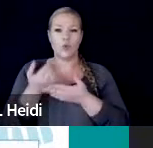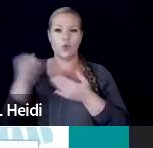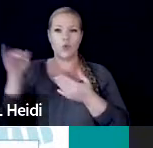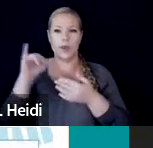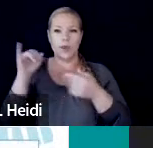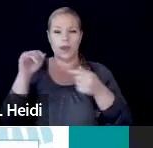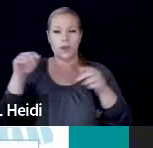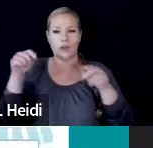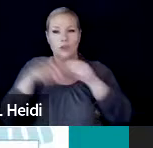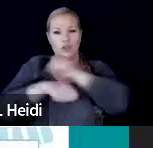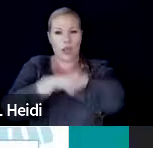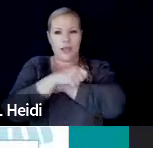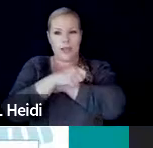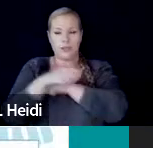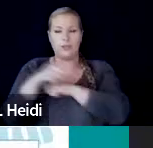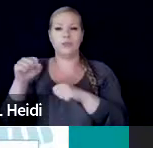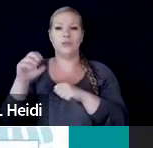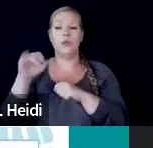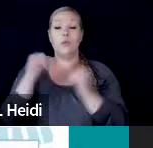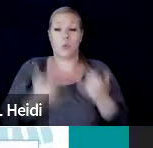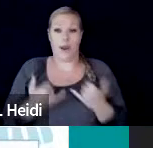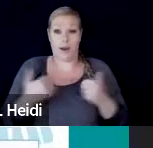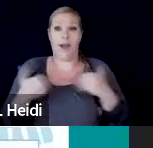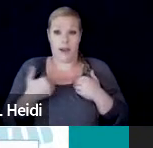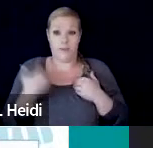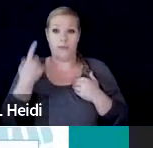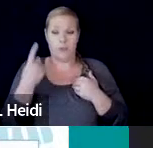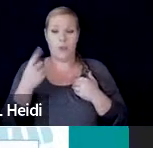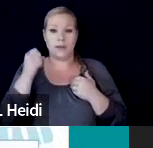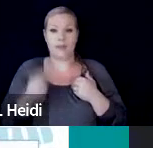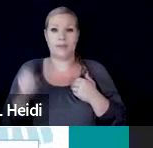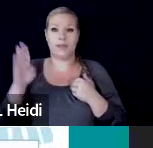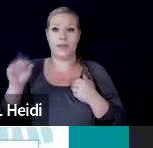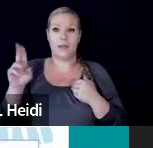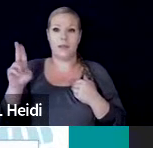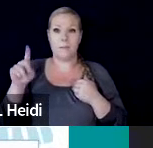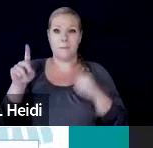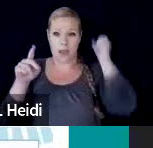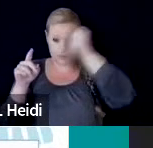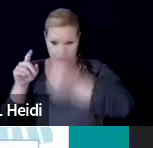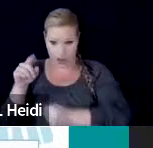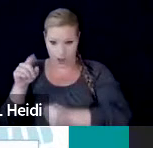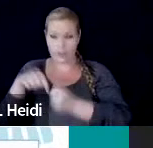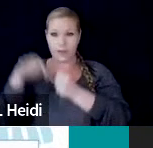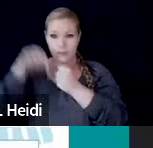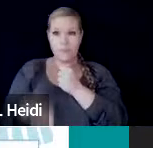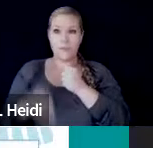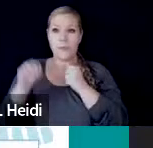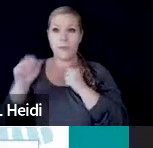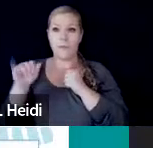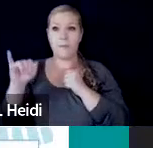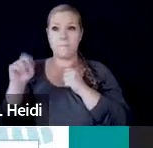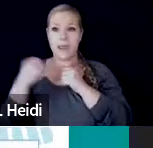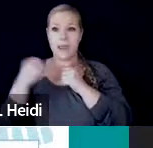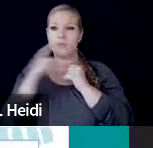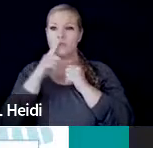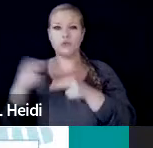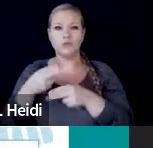into southbound Main Line, and then is a very, very short section before Interstate Avenue.